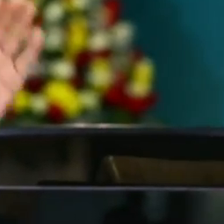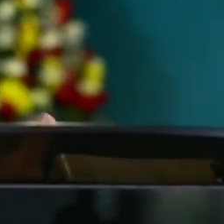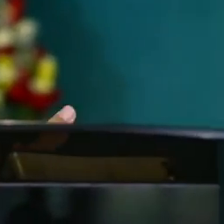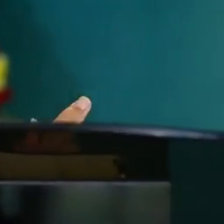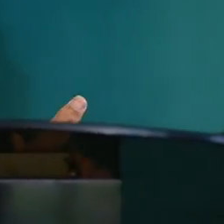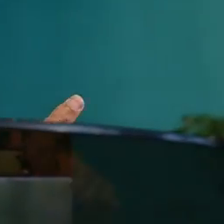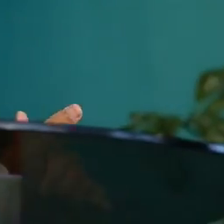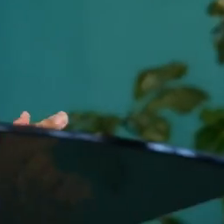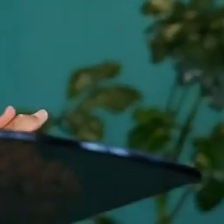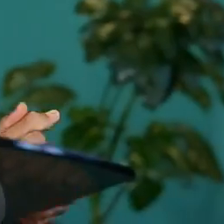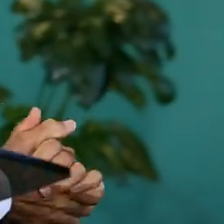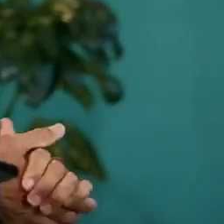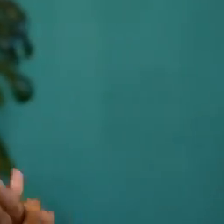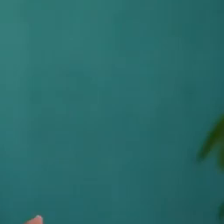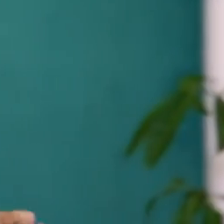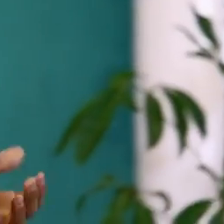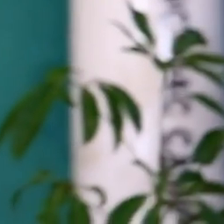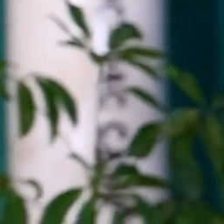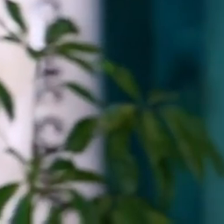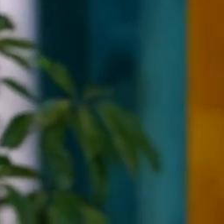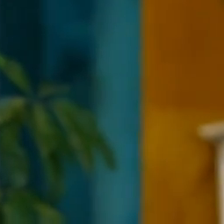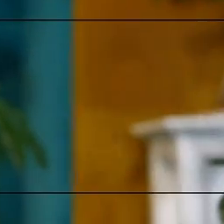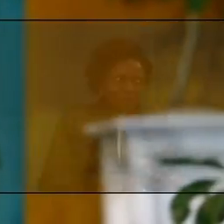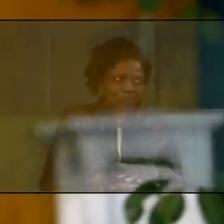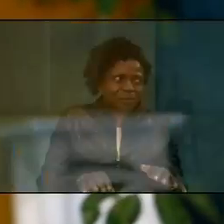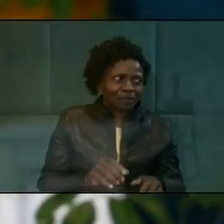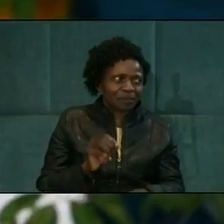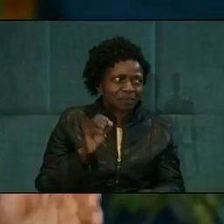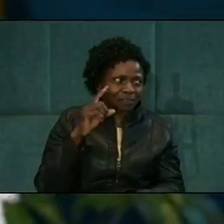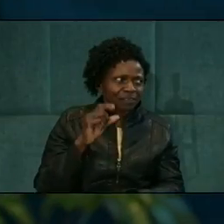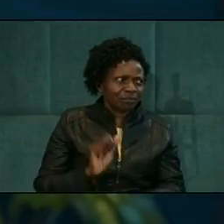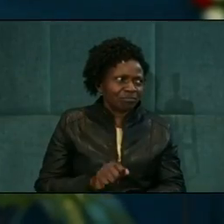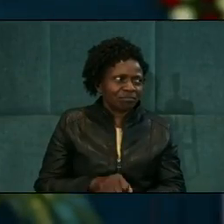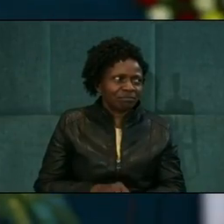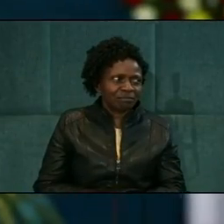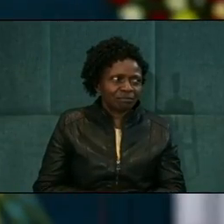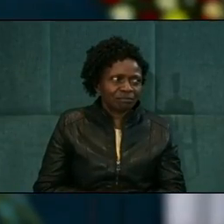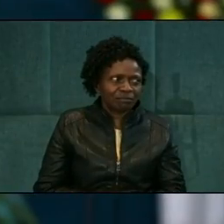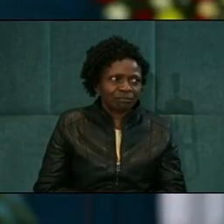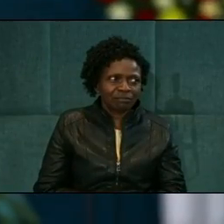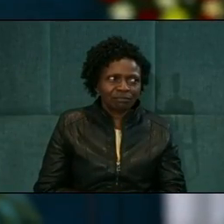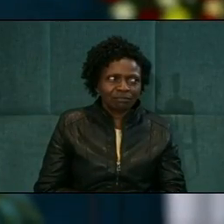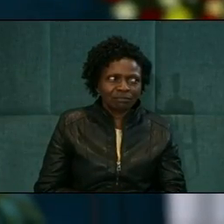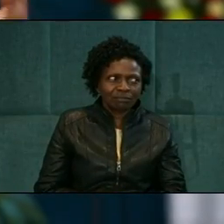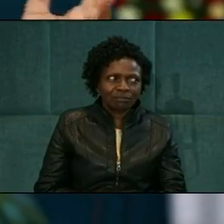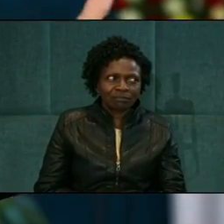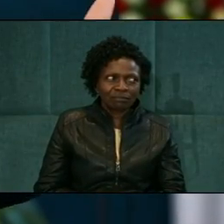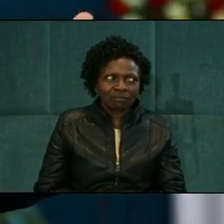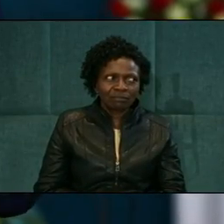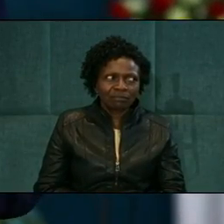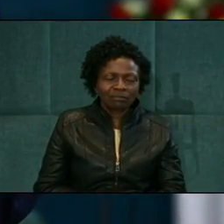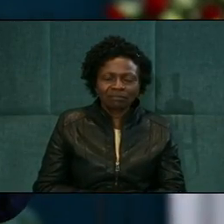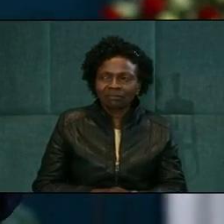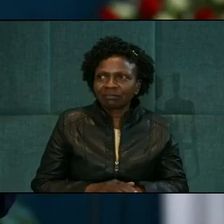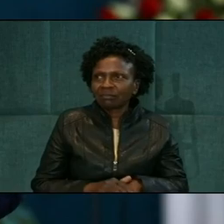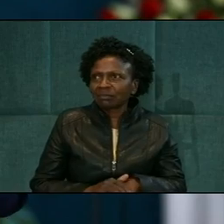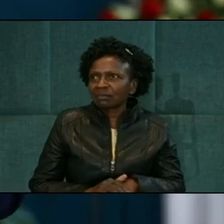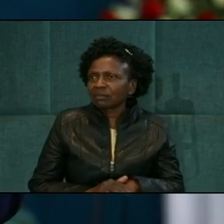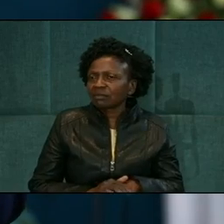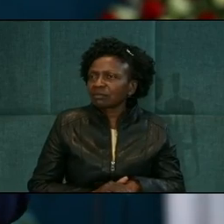Good evening, everybody. Are you awake? Good, good, good, good, good, good. It's good to have you back with